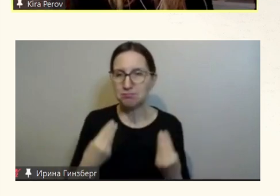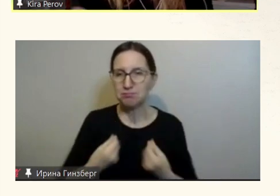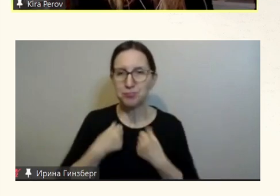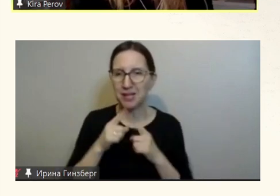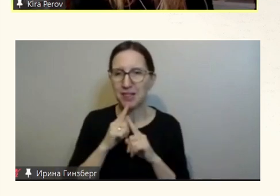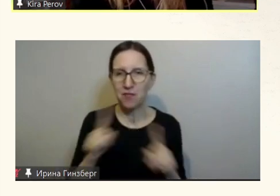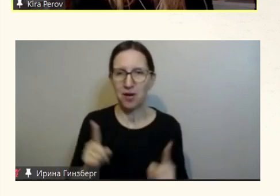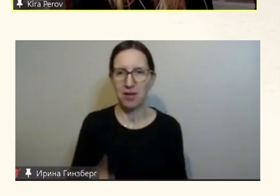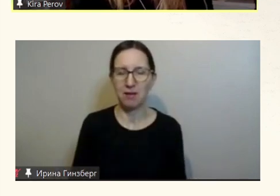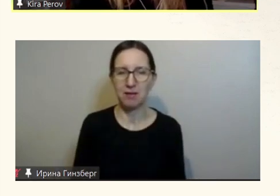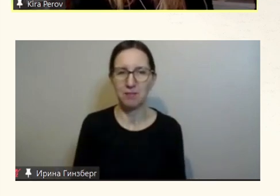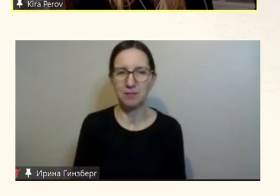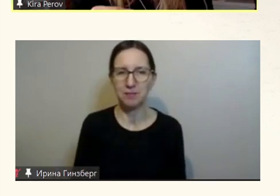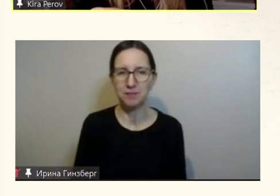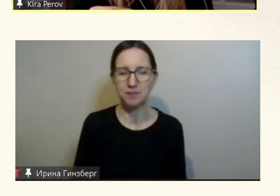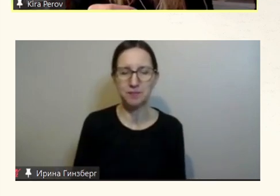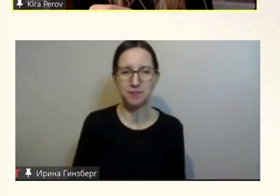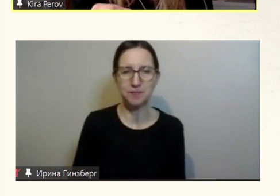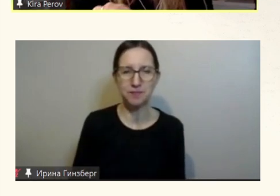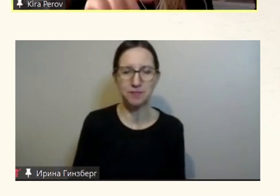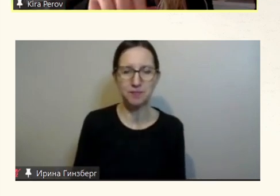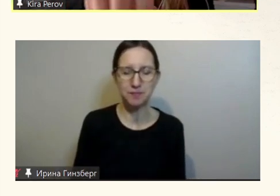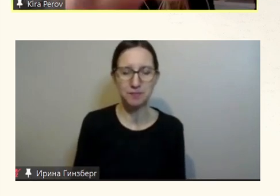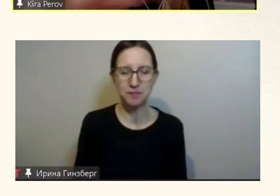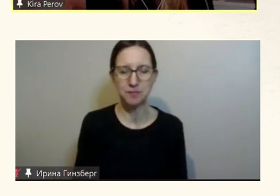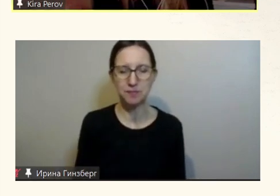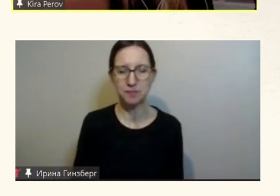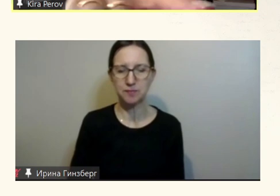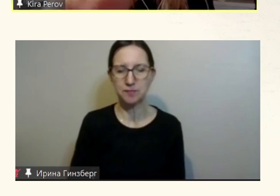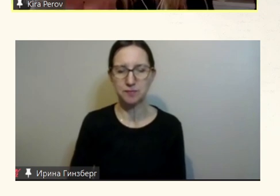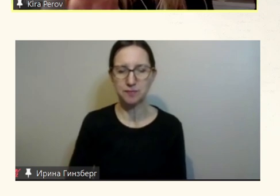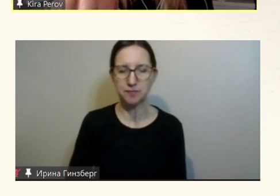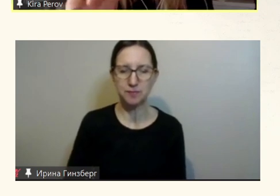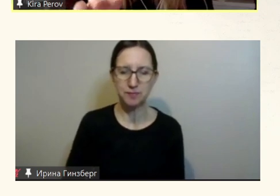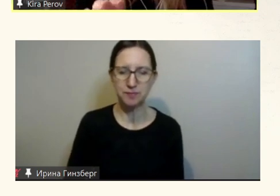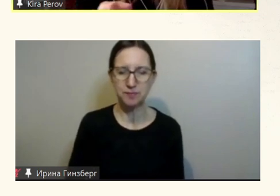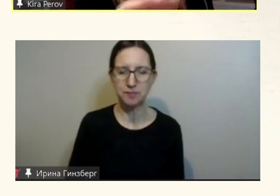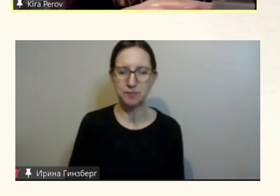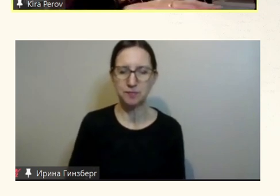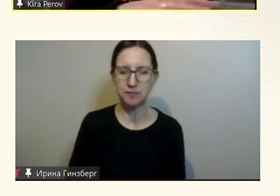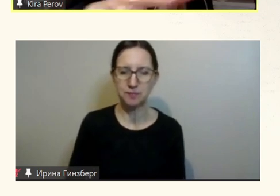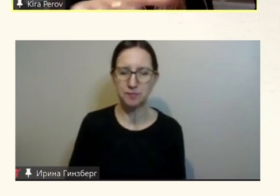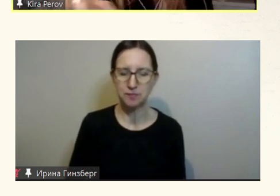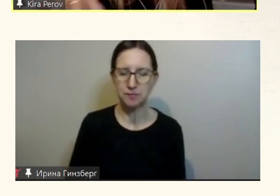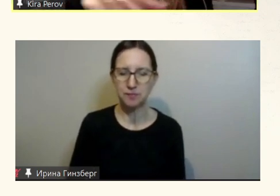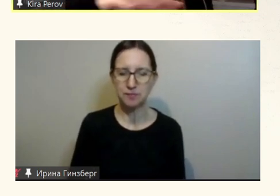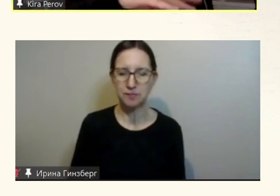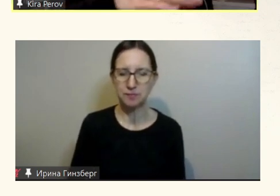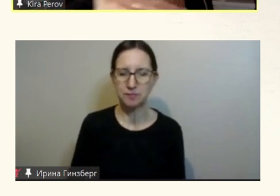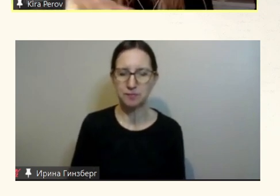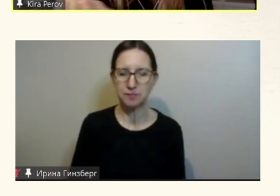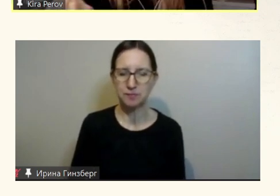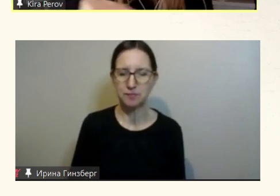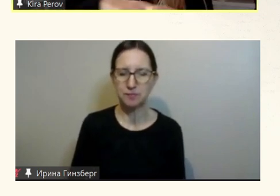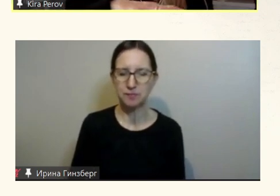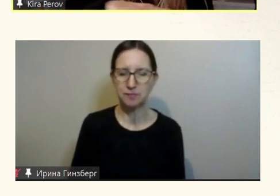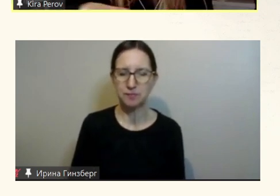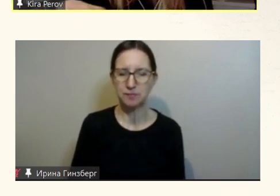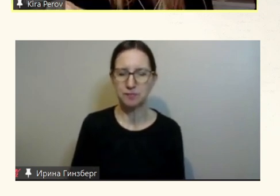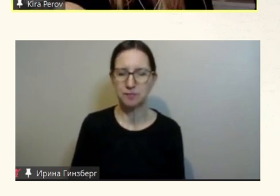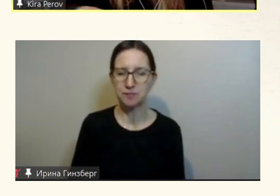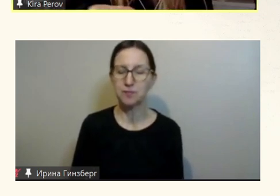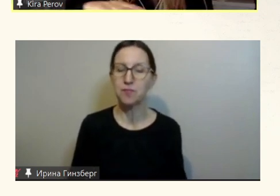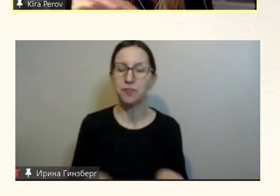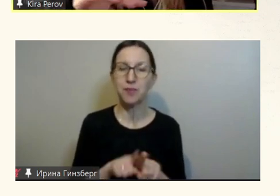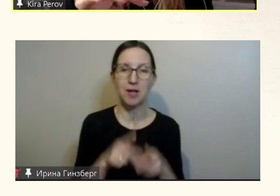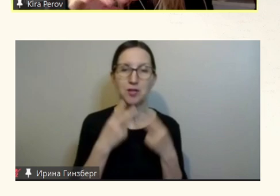it's basically, you know, on the top there, you can see little houses. and the rest of it is just the desert and the